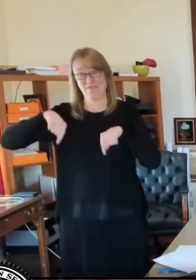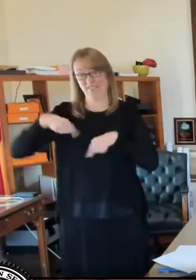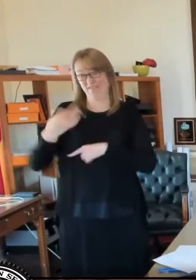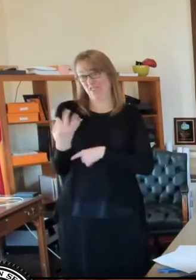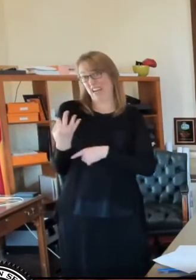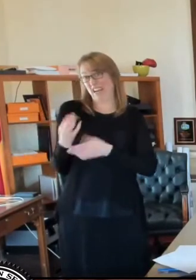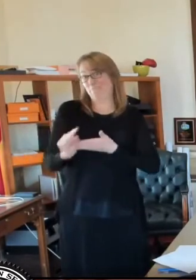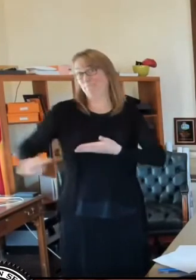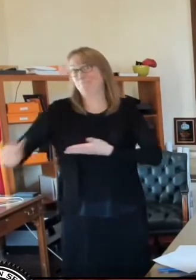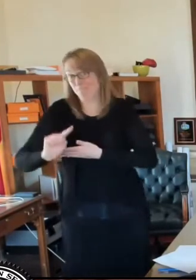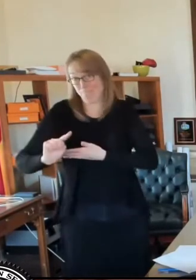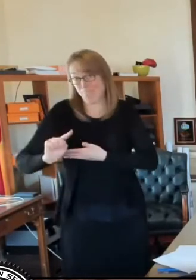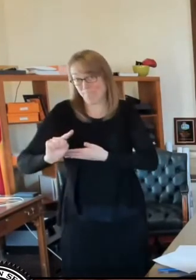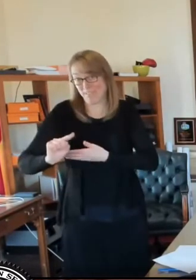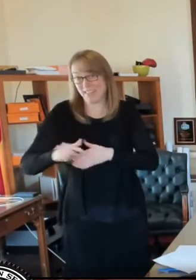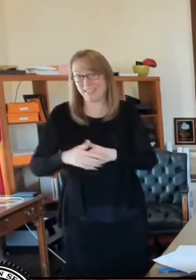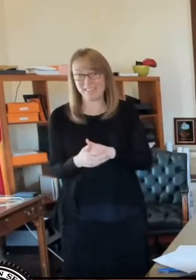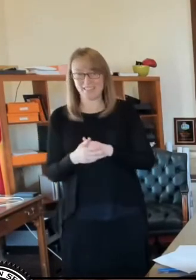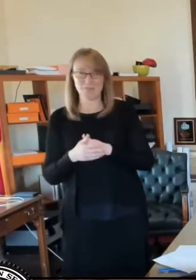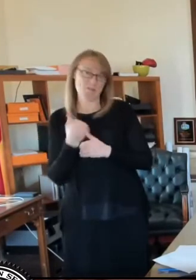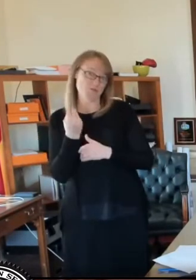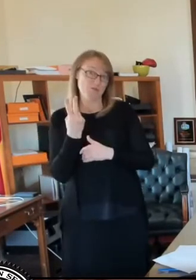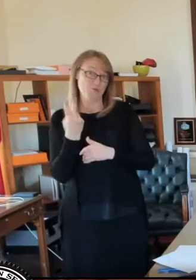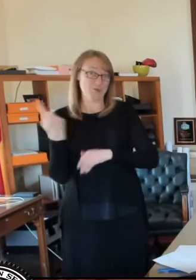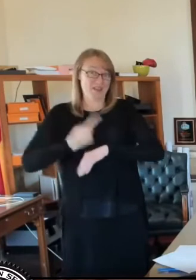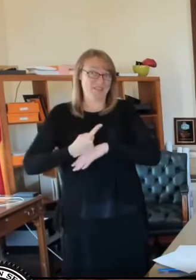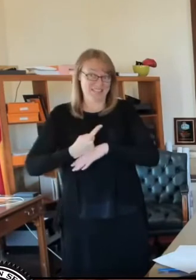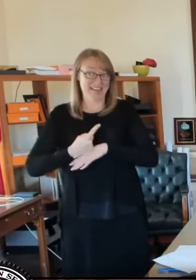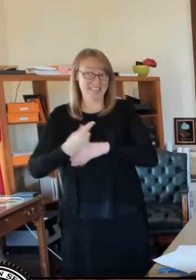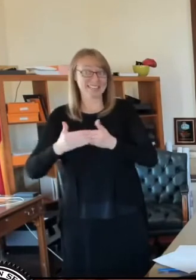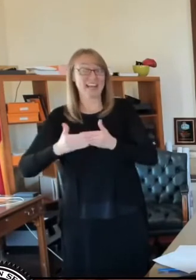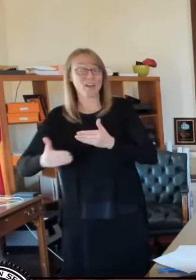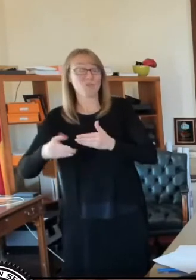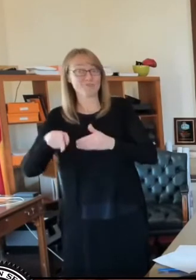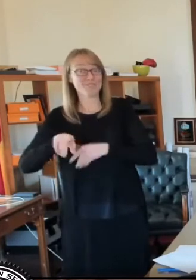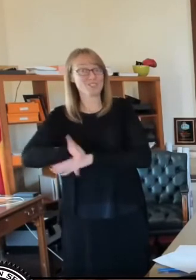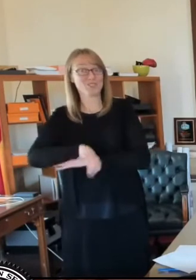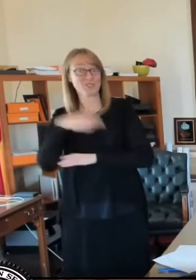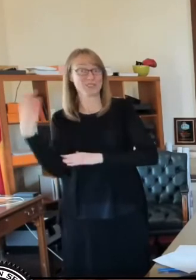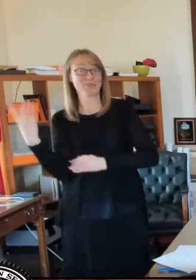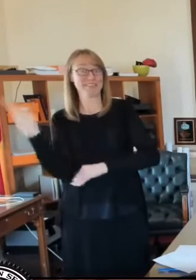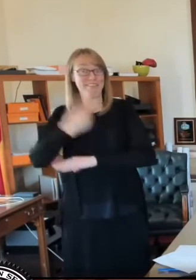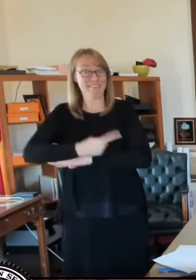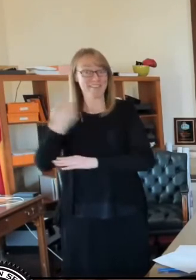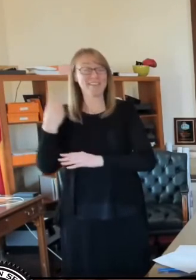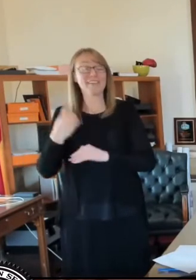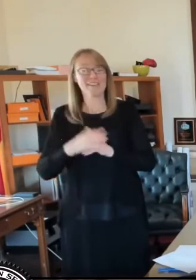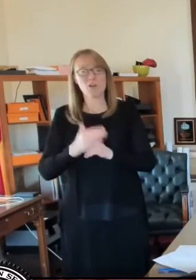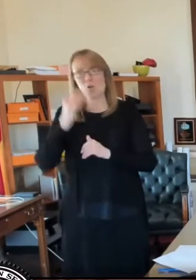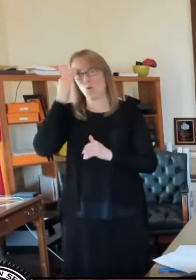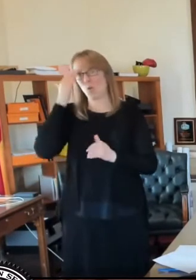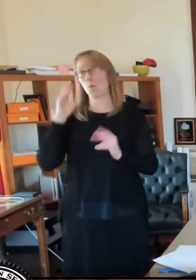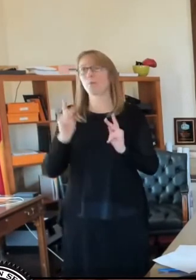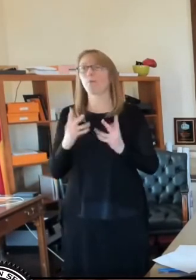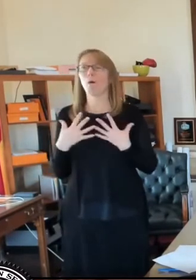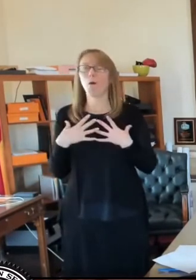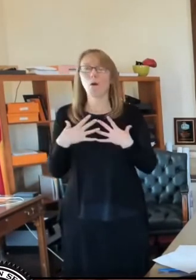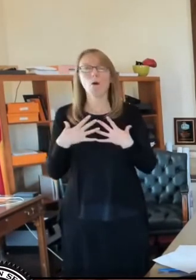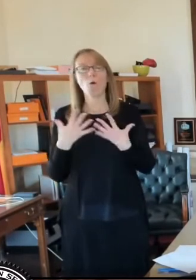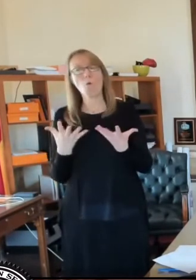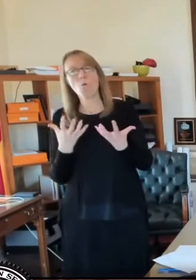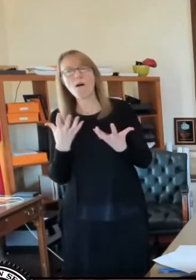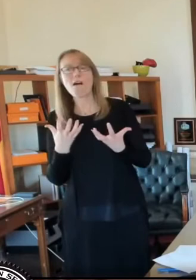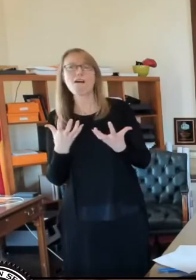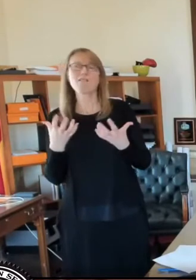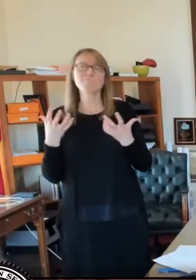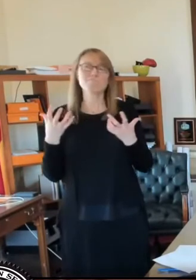now. We know that there is a real urge for people to get together, to gather with their friends, with